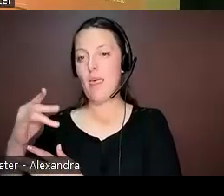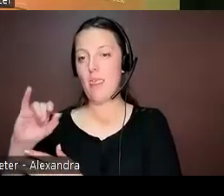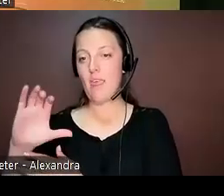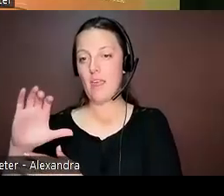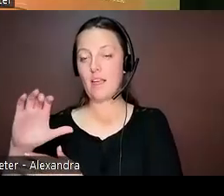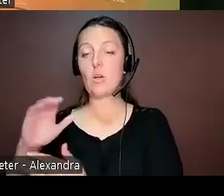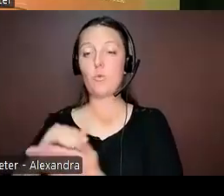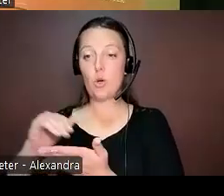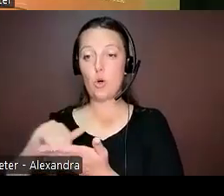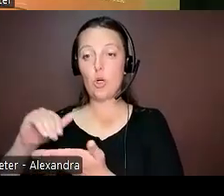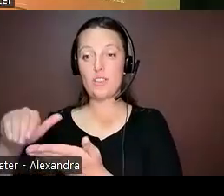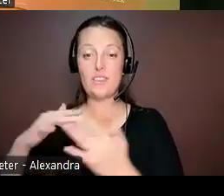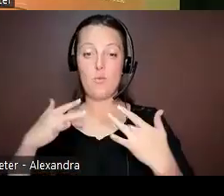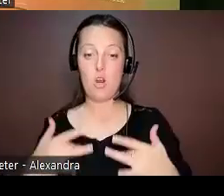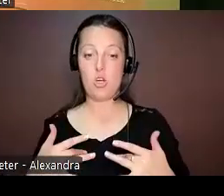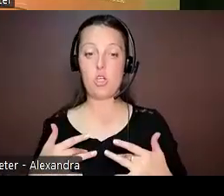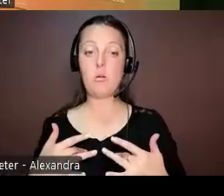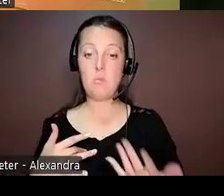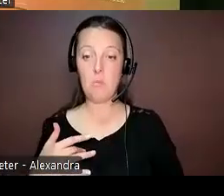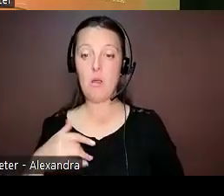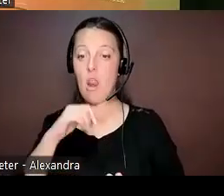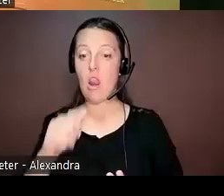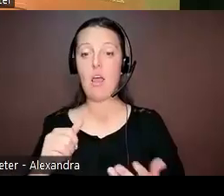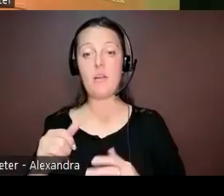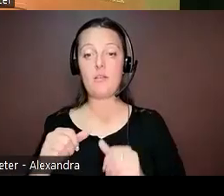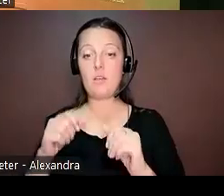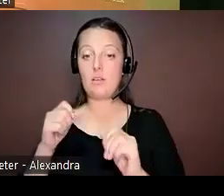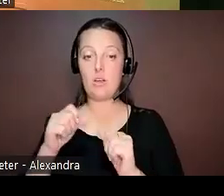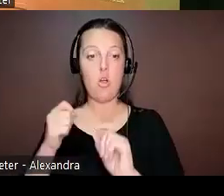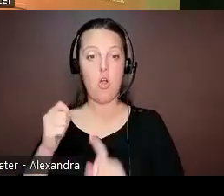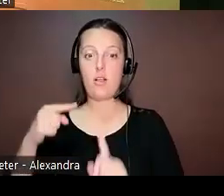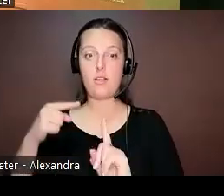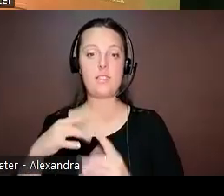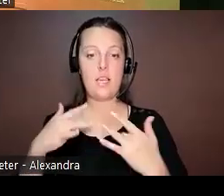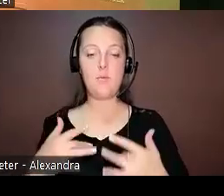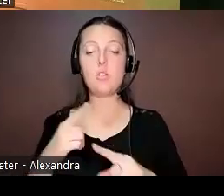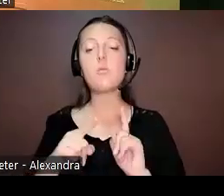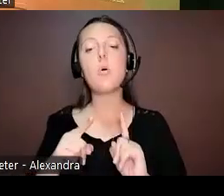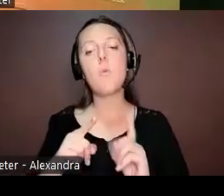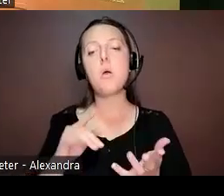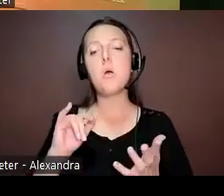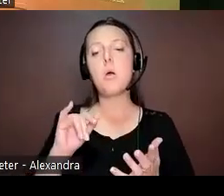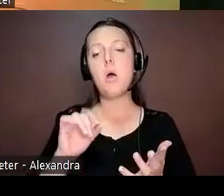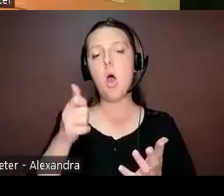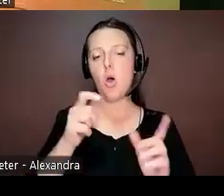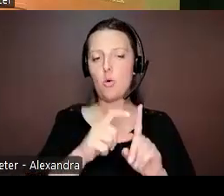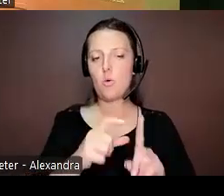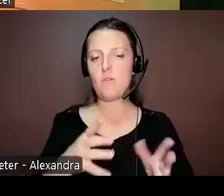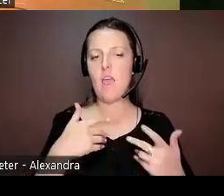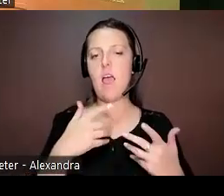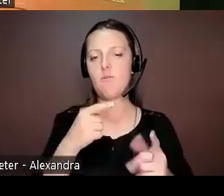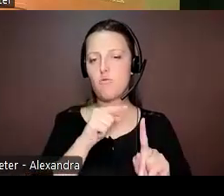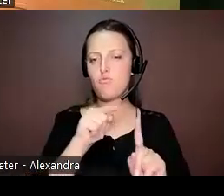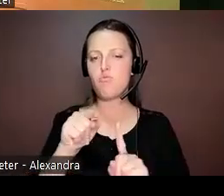in other words, that there are some features that matches vascular depression hypothesis, but by and large, it doesn't quite